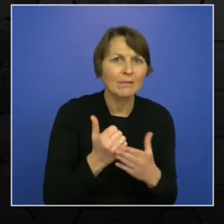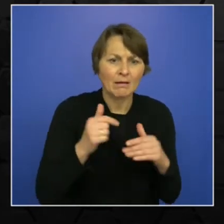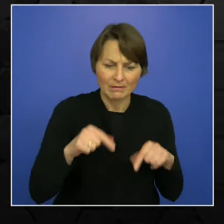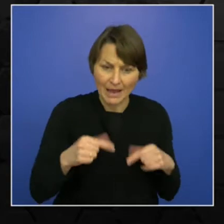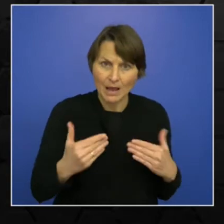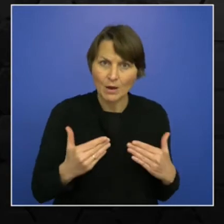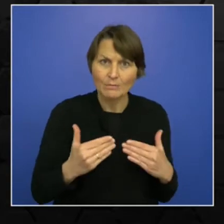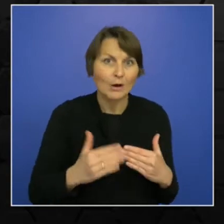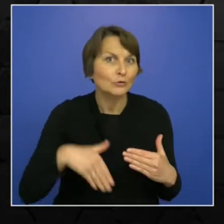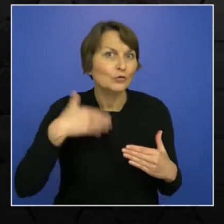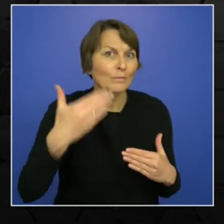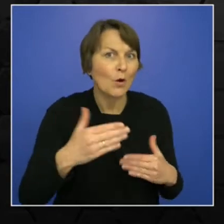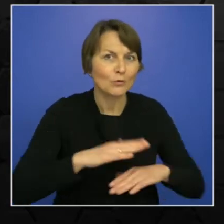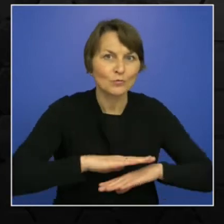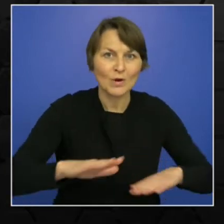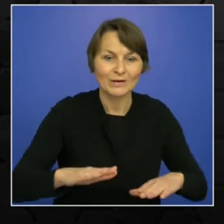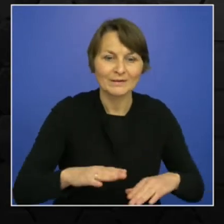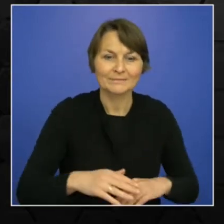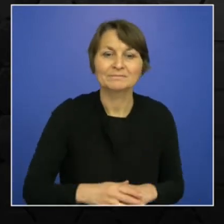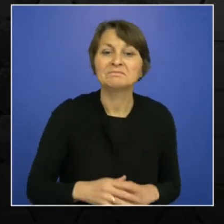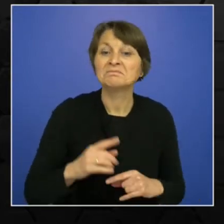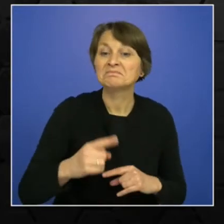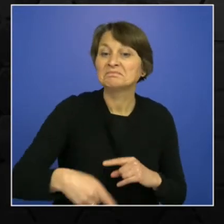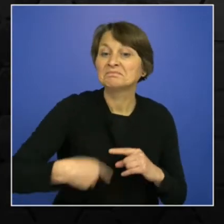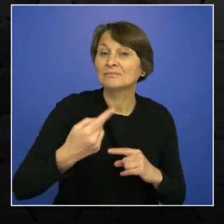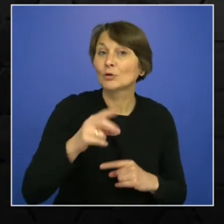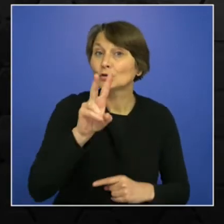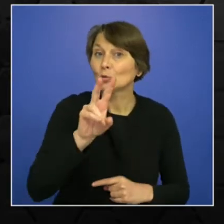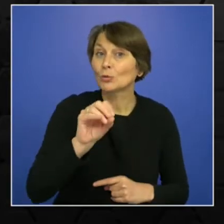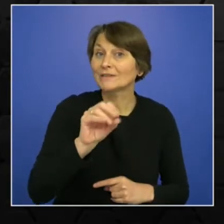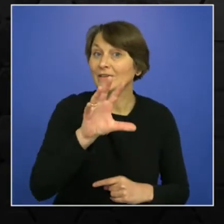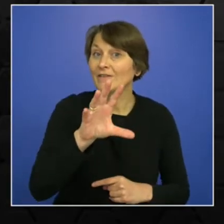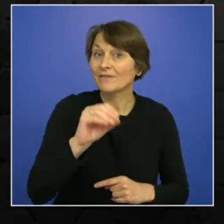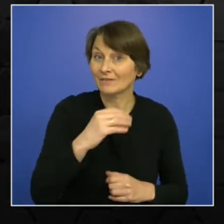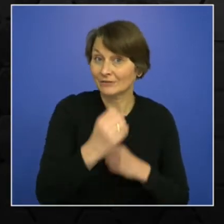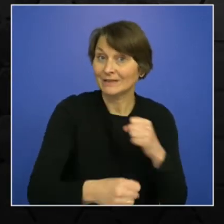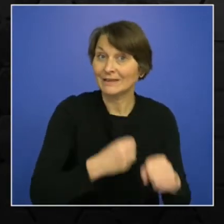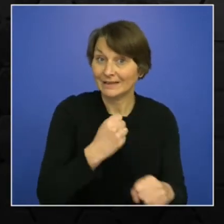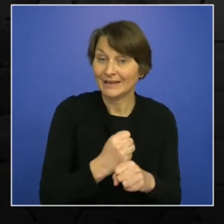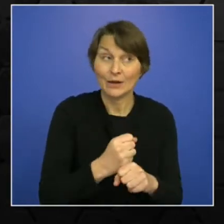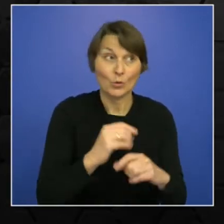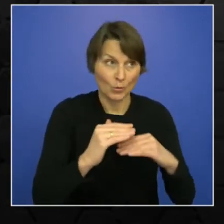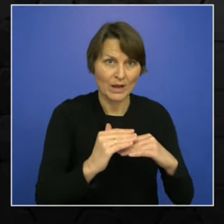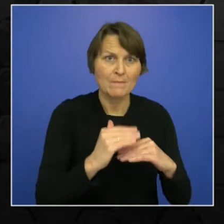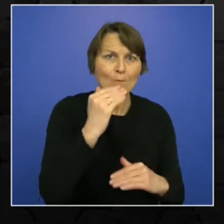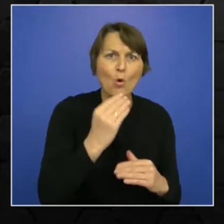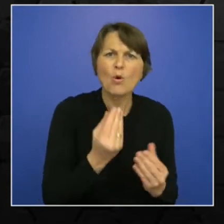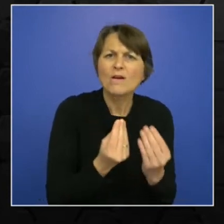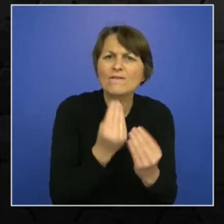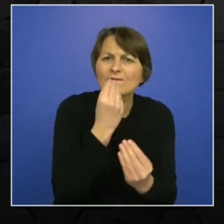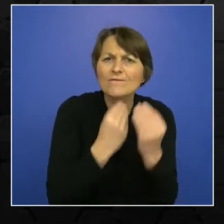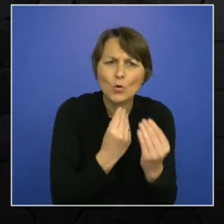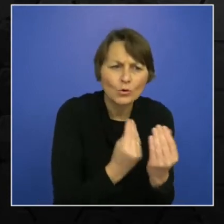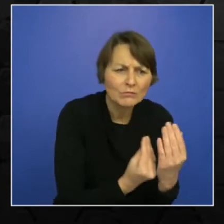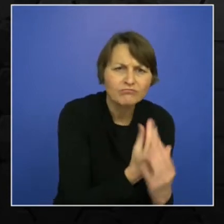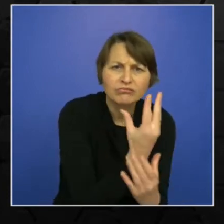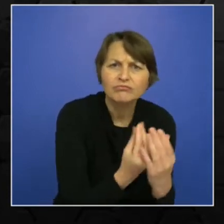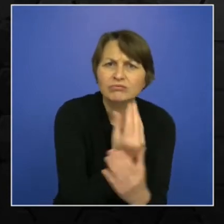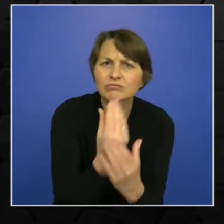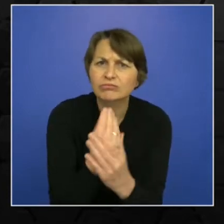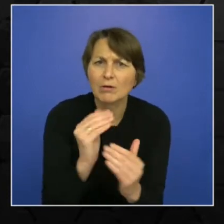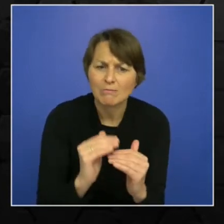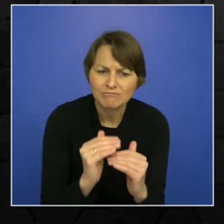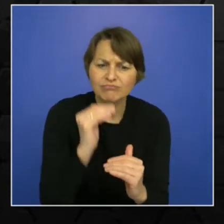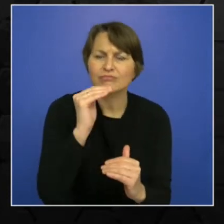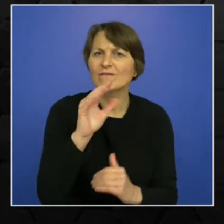By 2050, we need to produce 60% more food. So how are we going to feed the world without wrecking